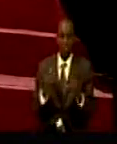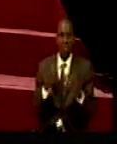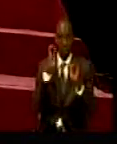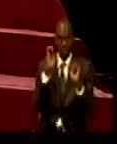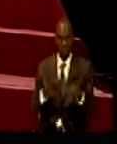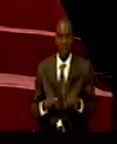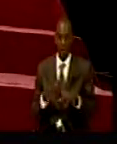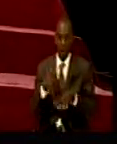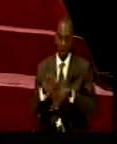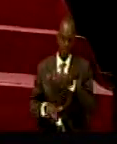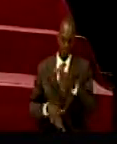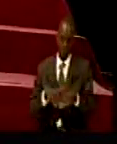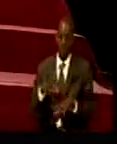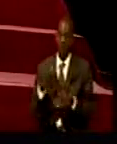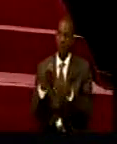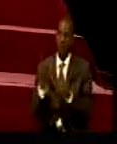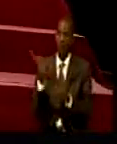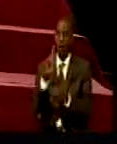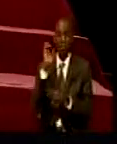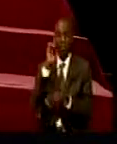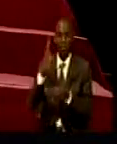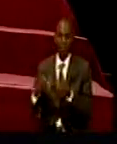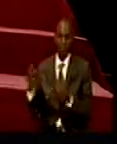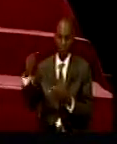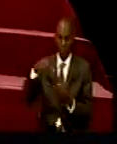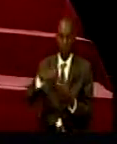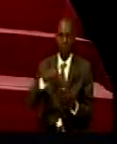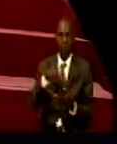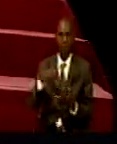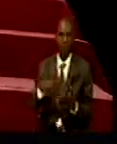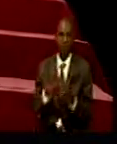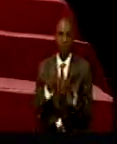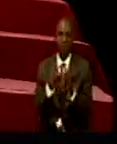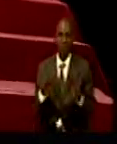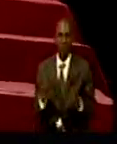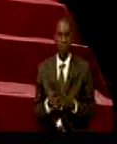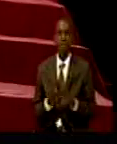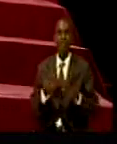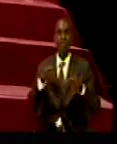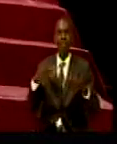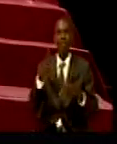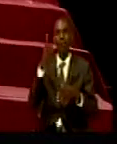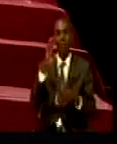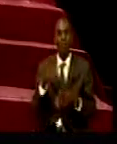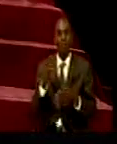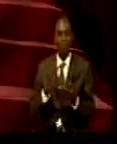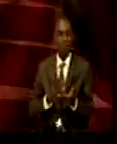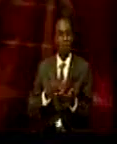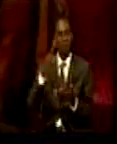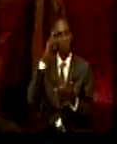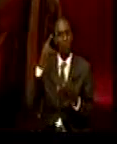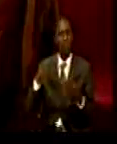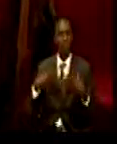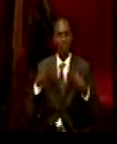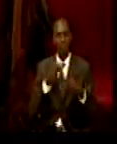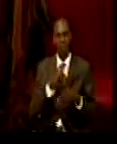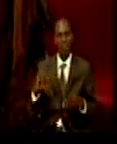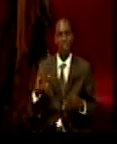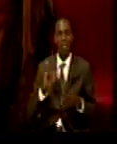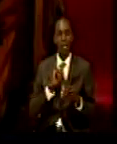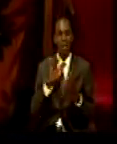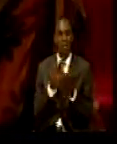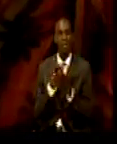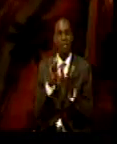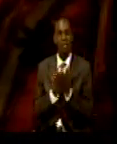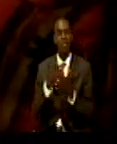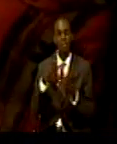there down to this auditorium. So I really give God the glory for the healing, and I believe that the healing will be permanent